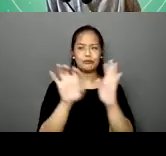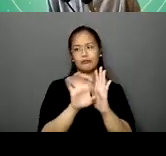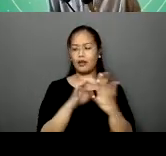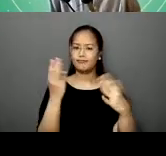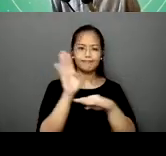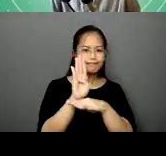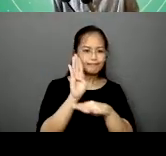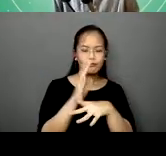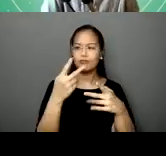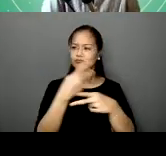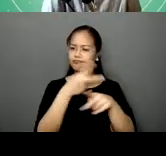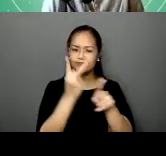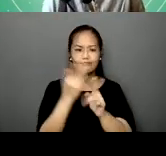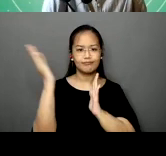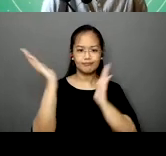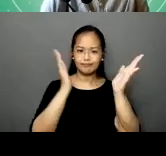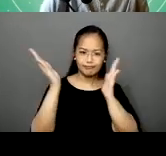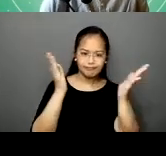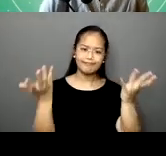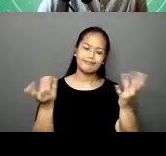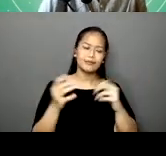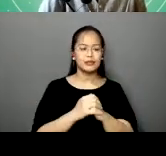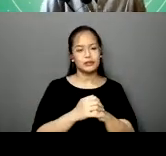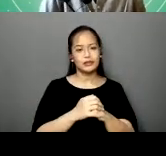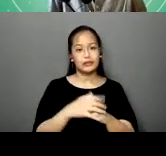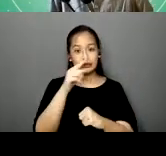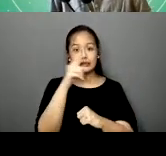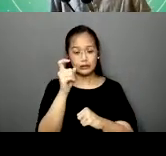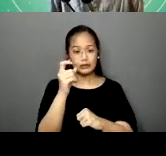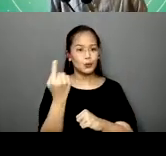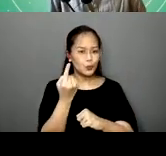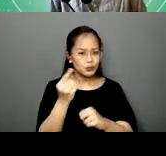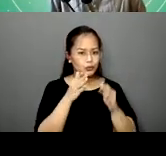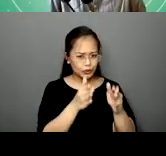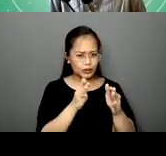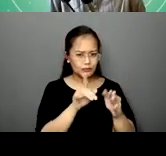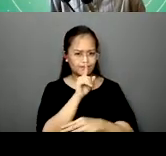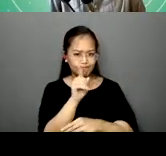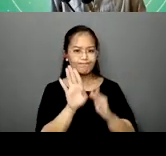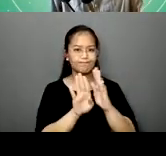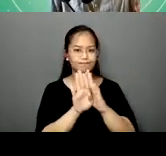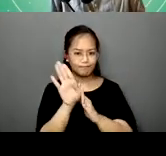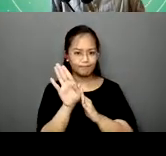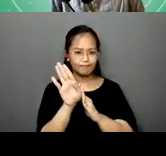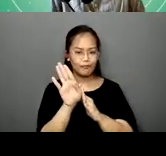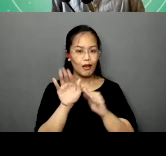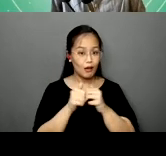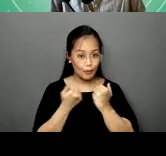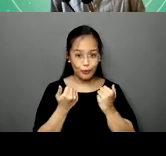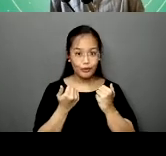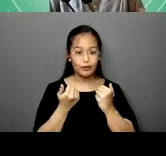to products, when it comes to services, because the only way to truly develop is by having